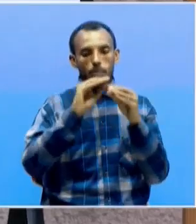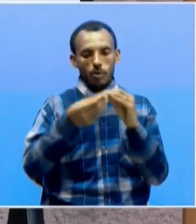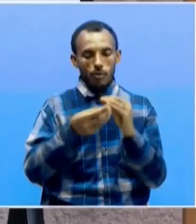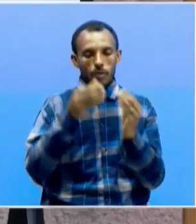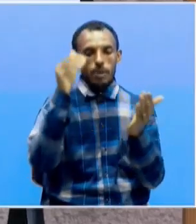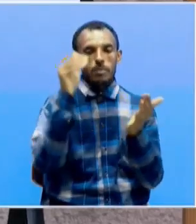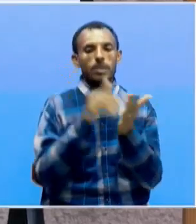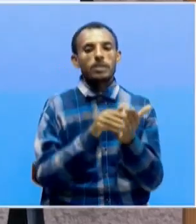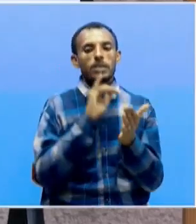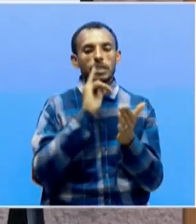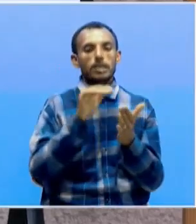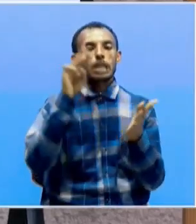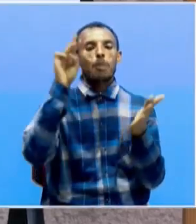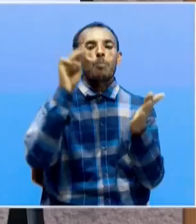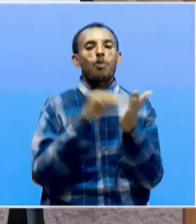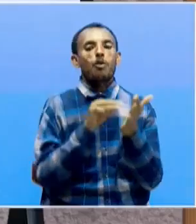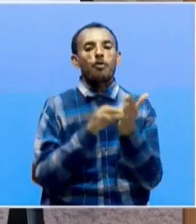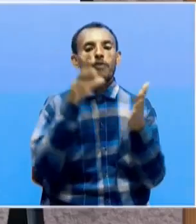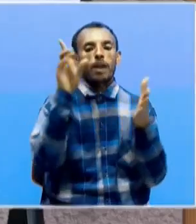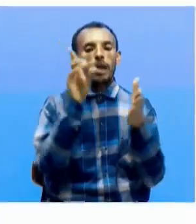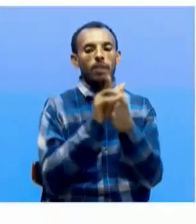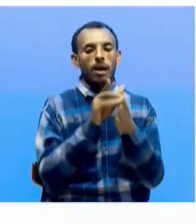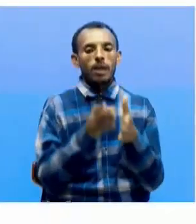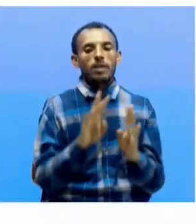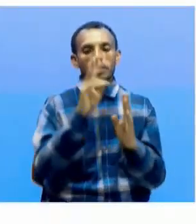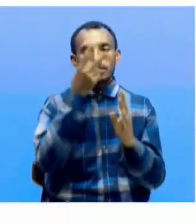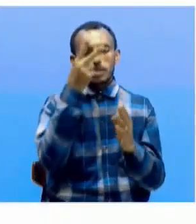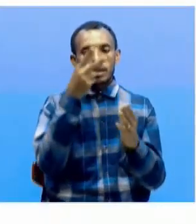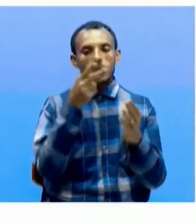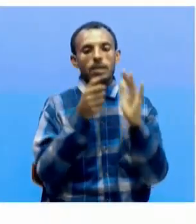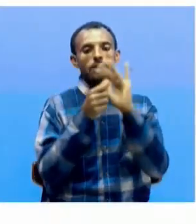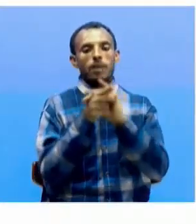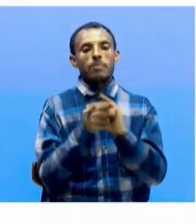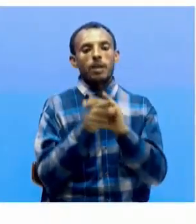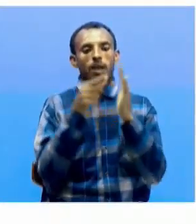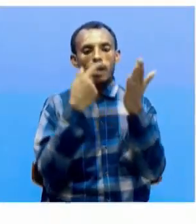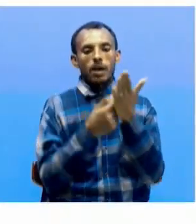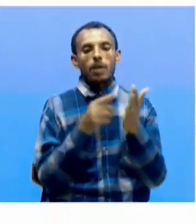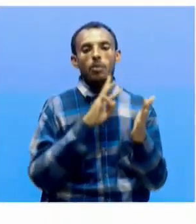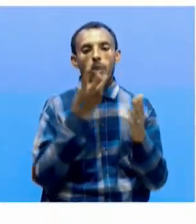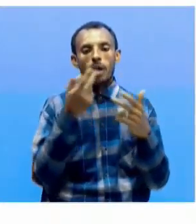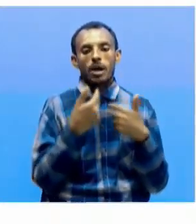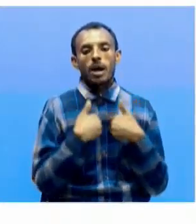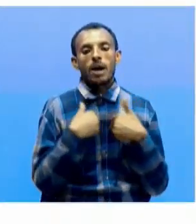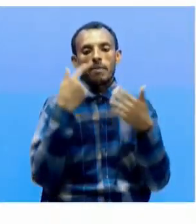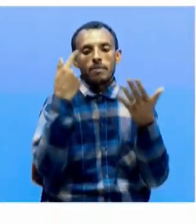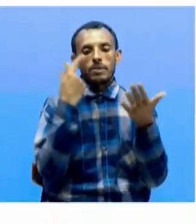data. Therefore, let's see example. Here, we have this one.